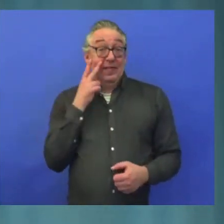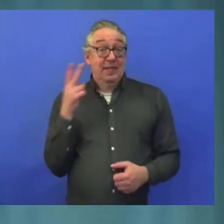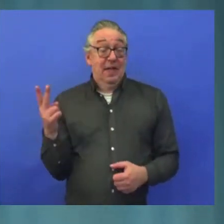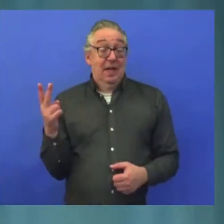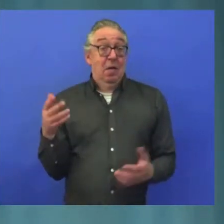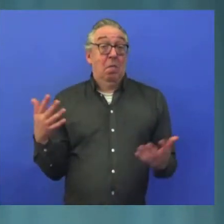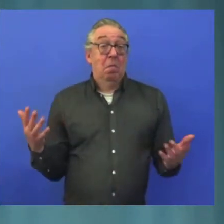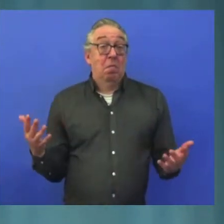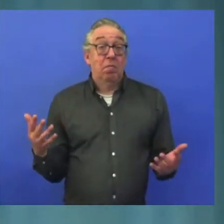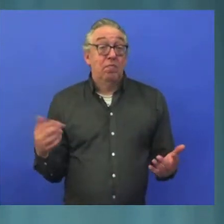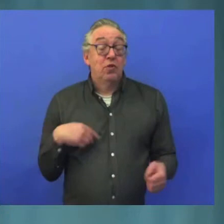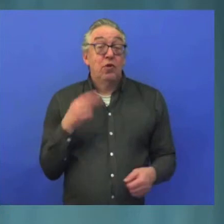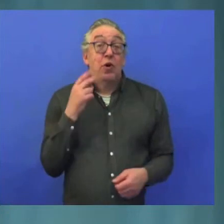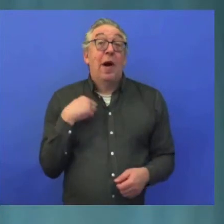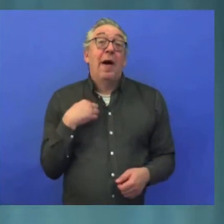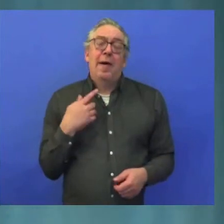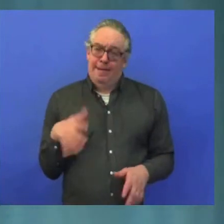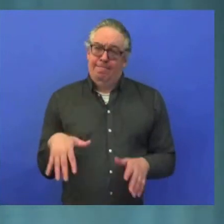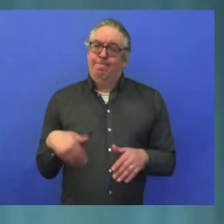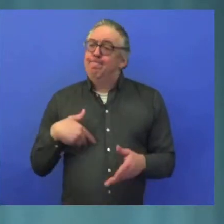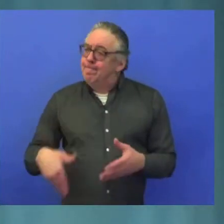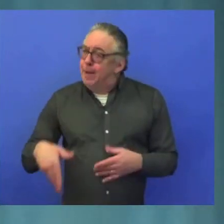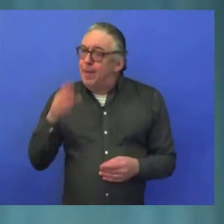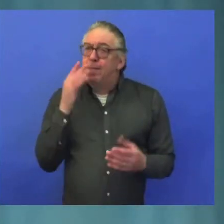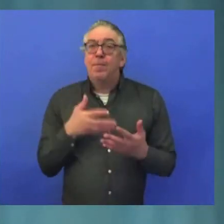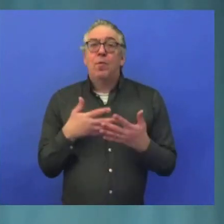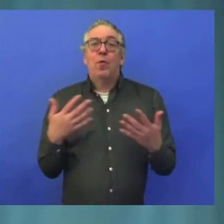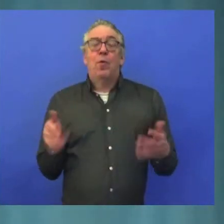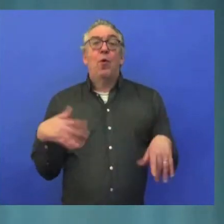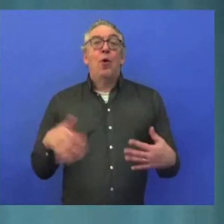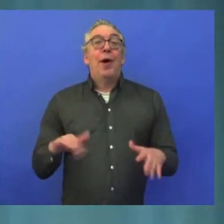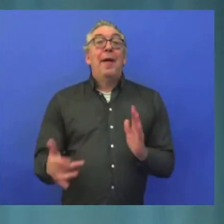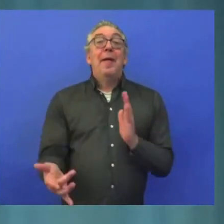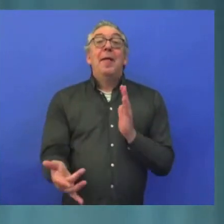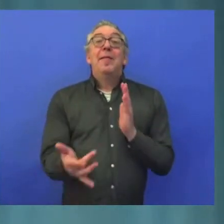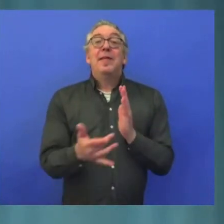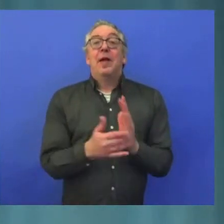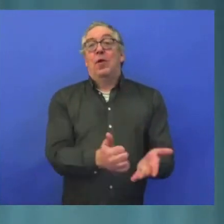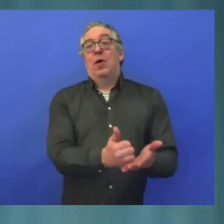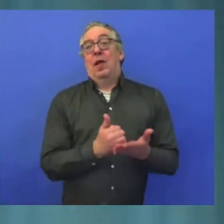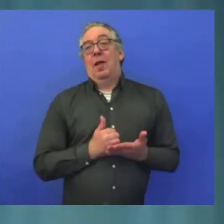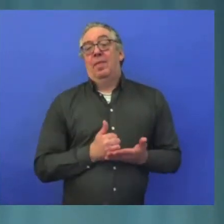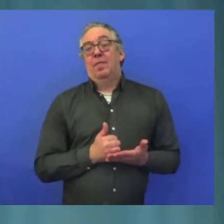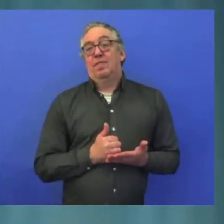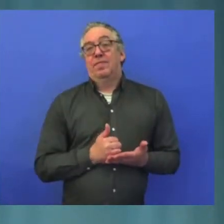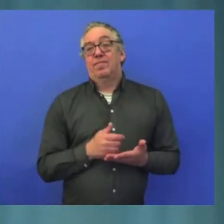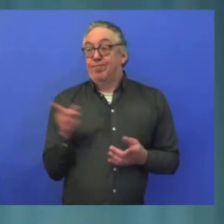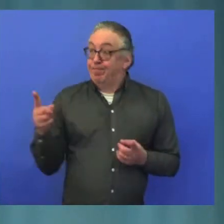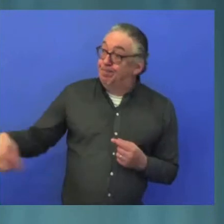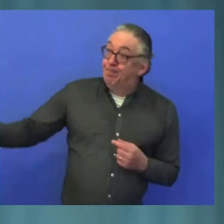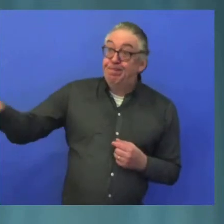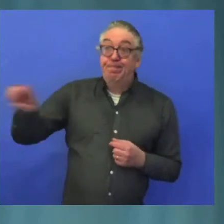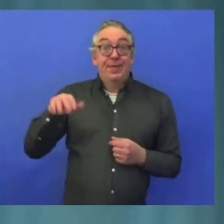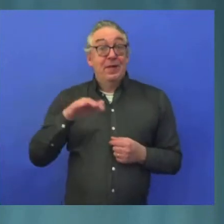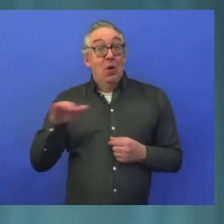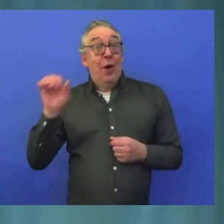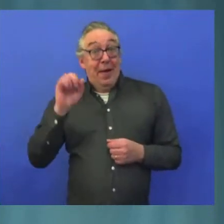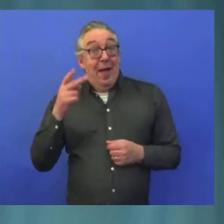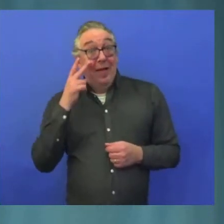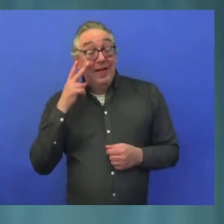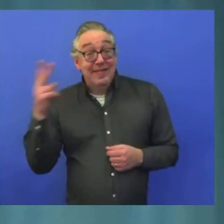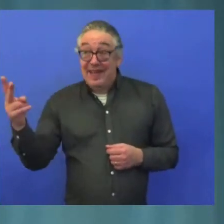for me to do all those normal things that normal seeing kids are doing. So I was the first one who